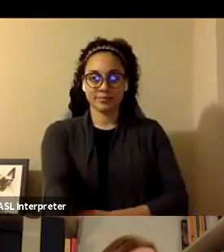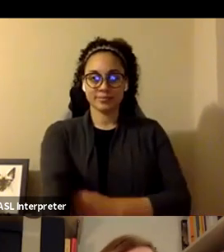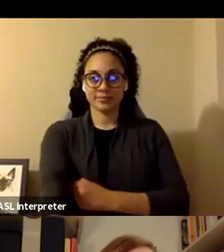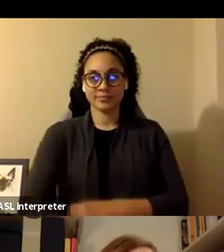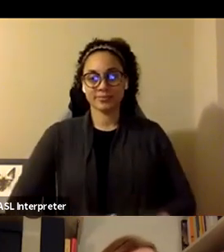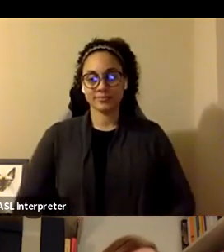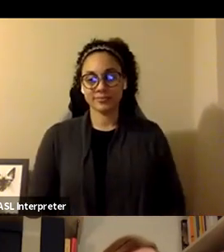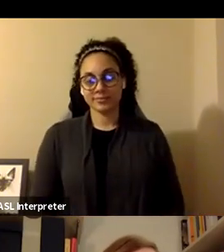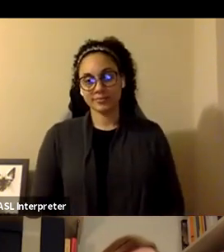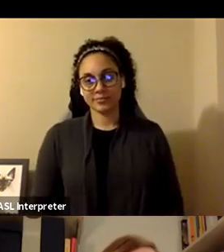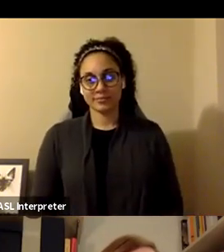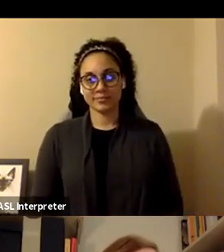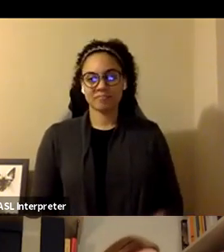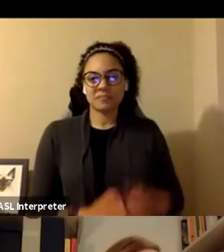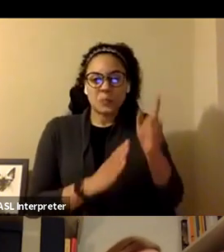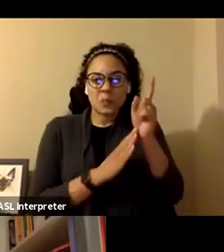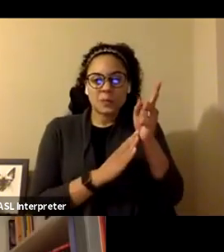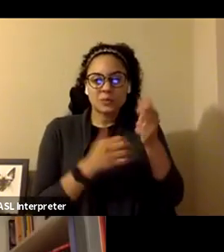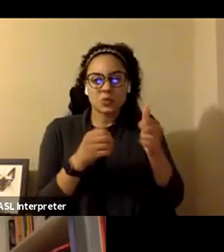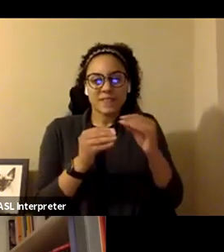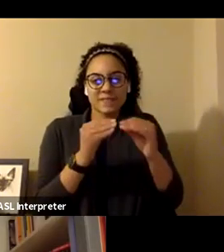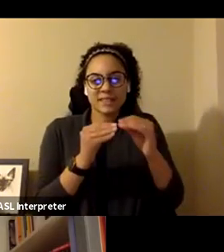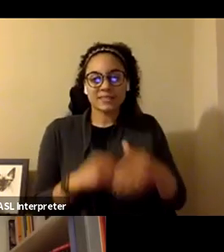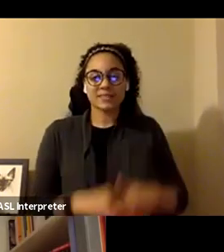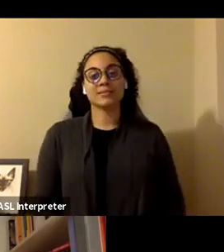Mhm. Hold on one second.